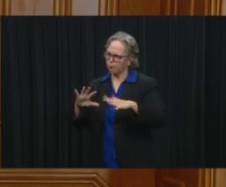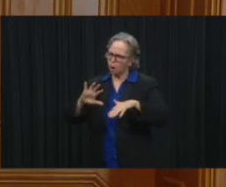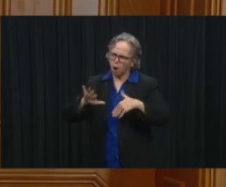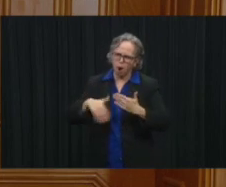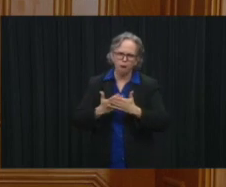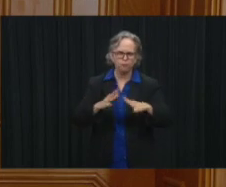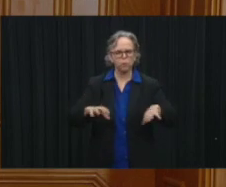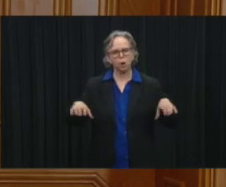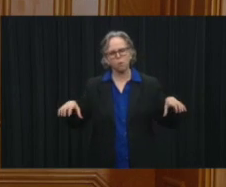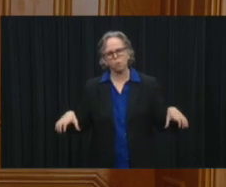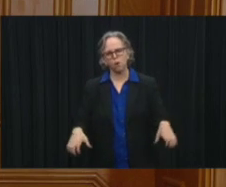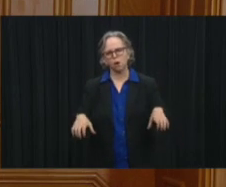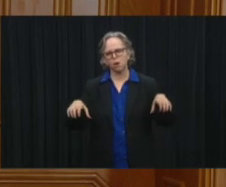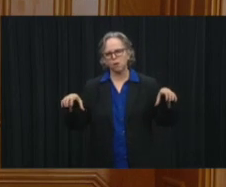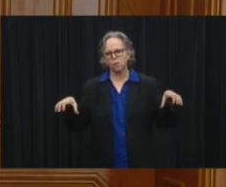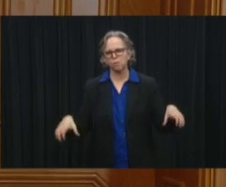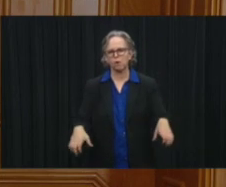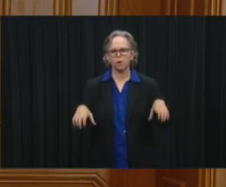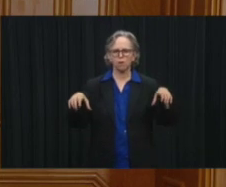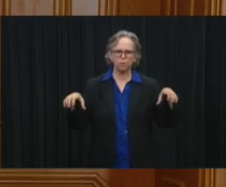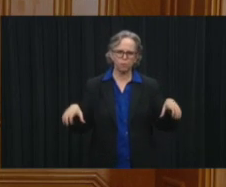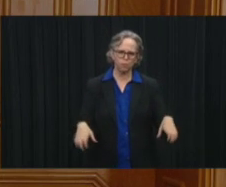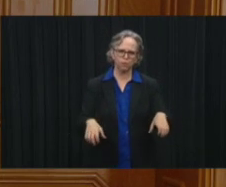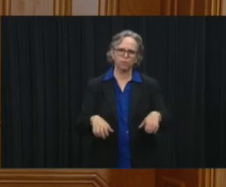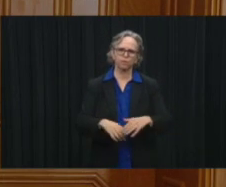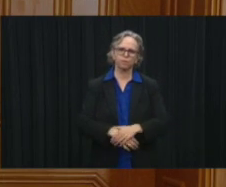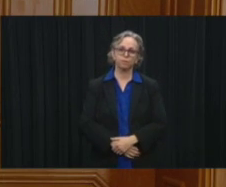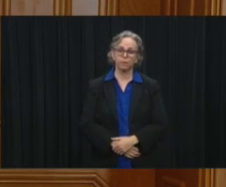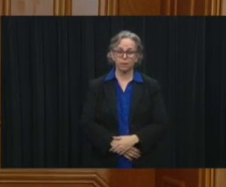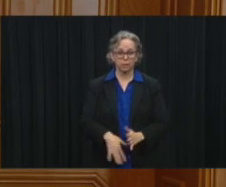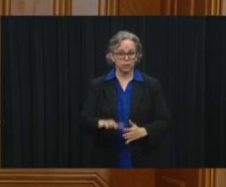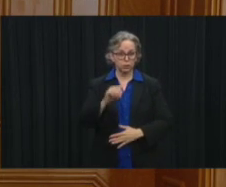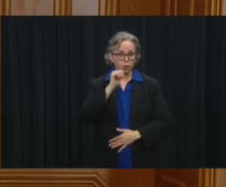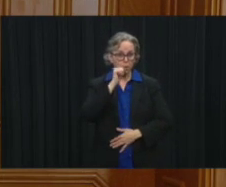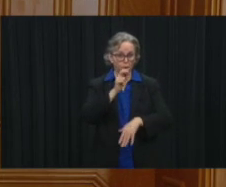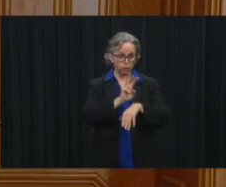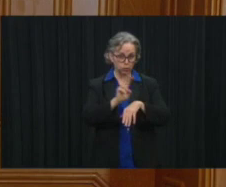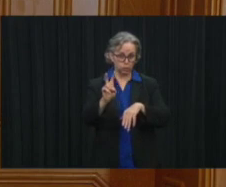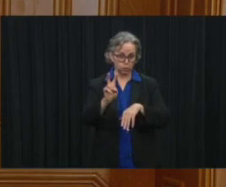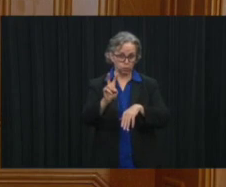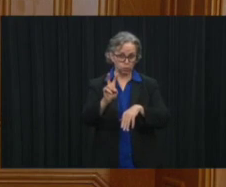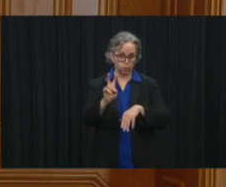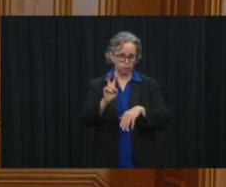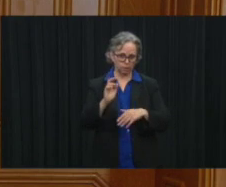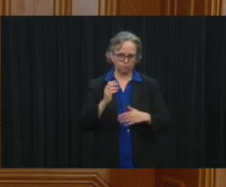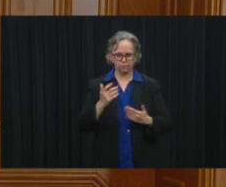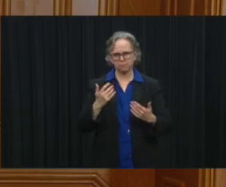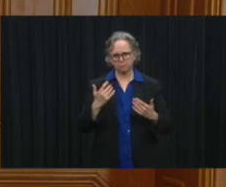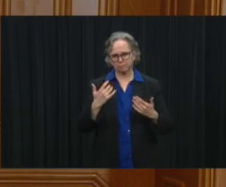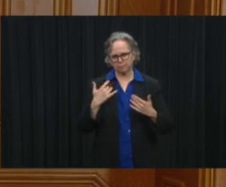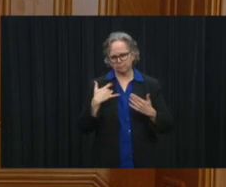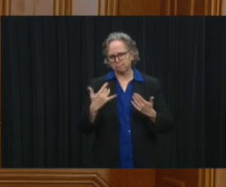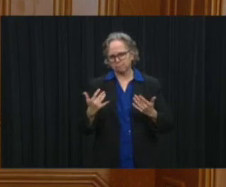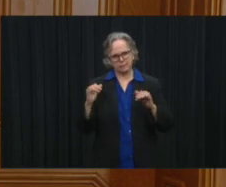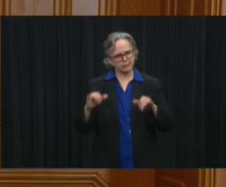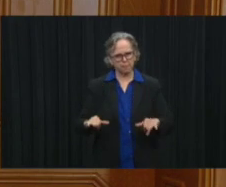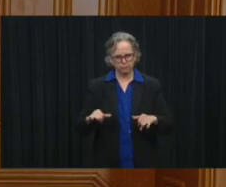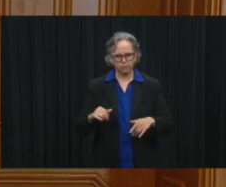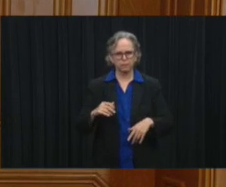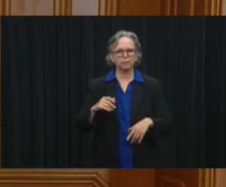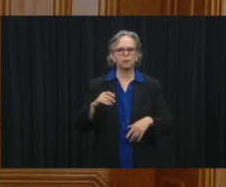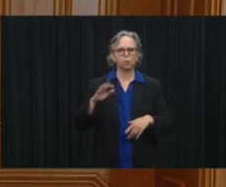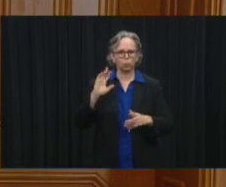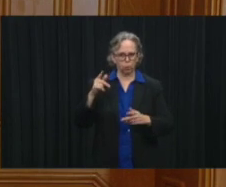Tomorrow we'll have the opportunity at 2 o'clock when we do this to hear directly from Senator Sherrod